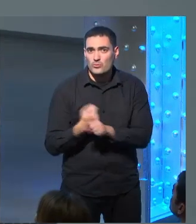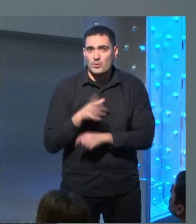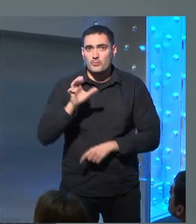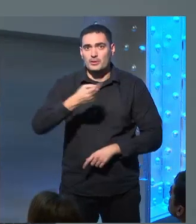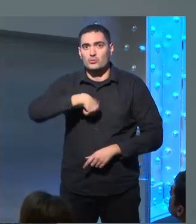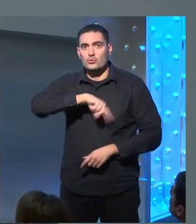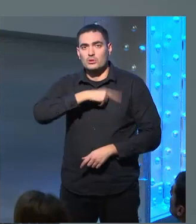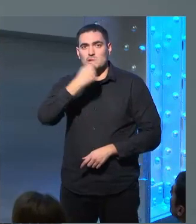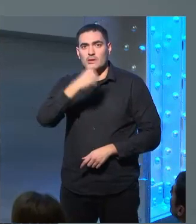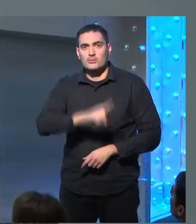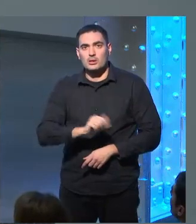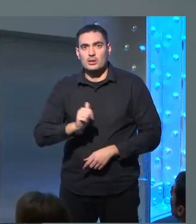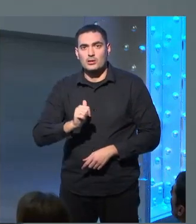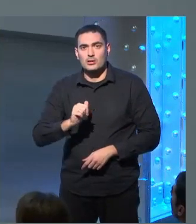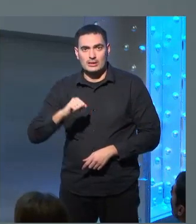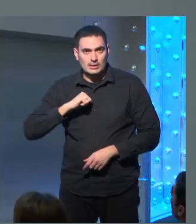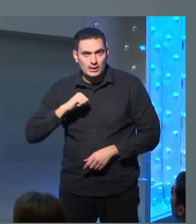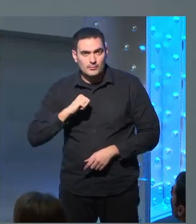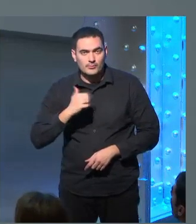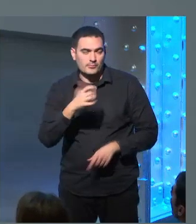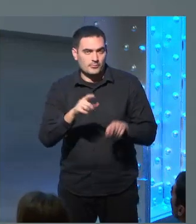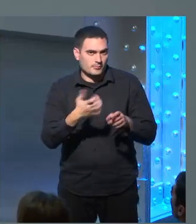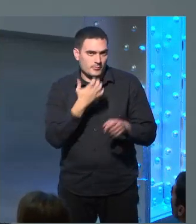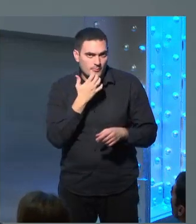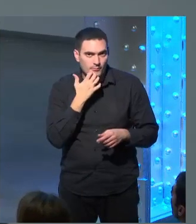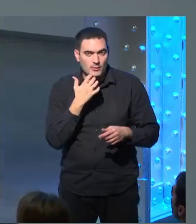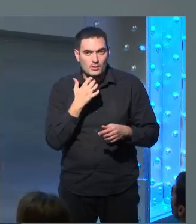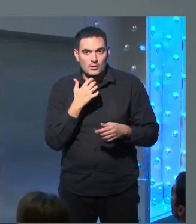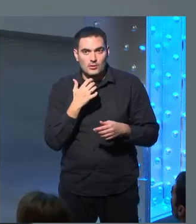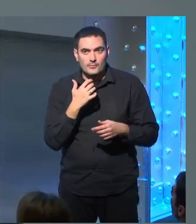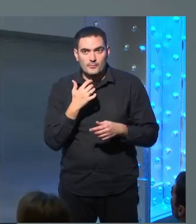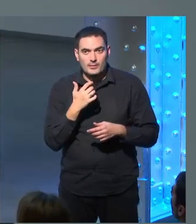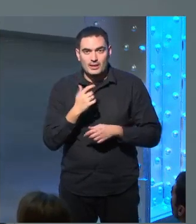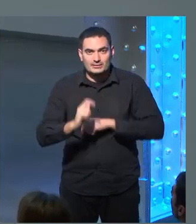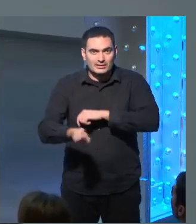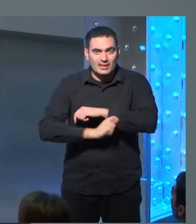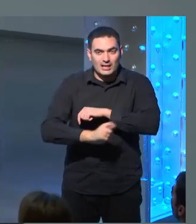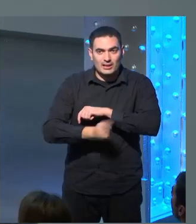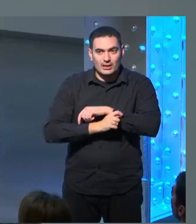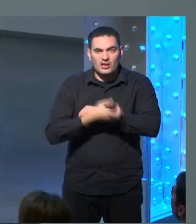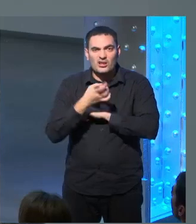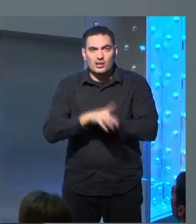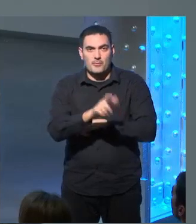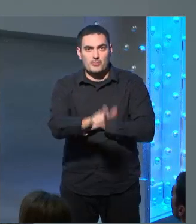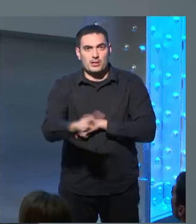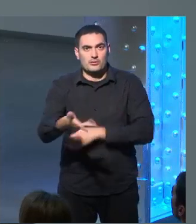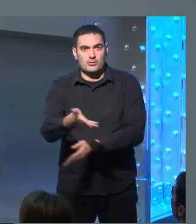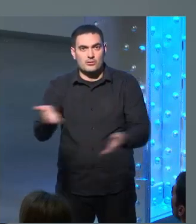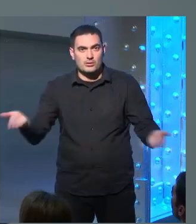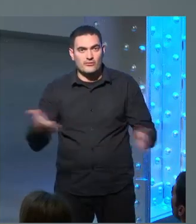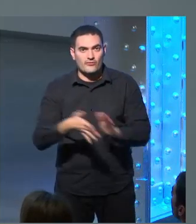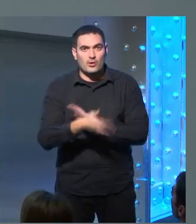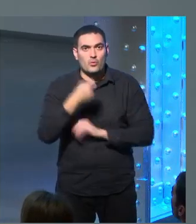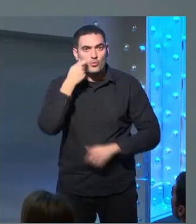stake. We have to use all our talent, and we should have the best strategic asset that a country